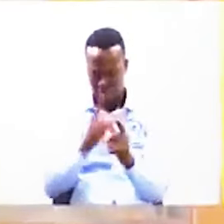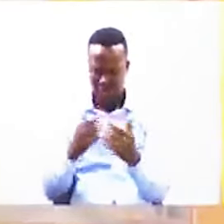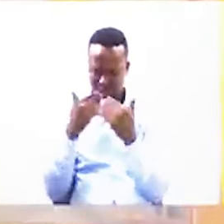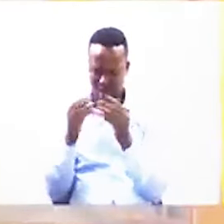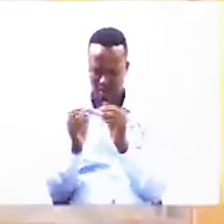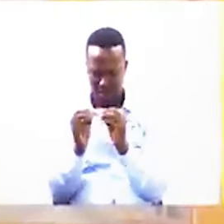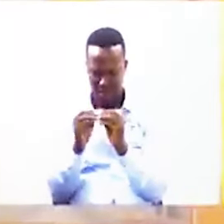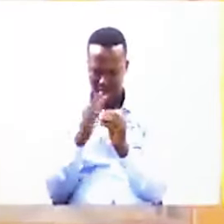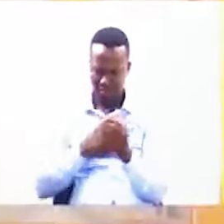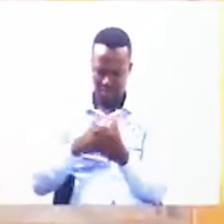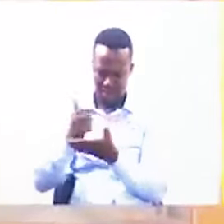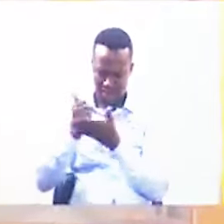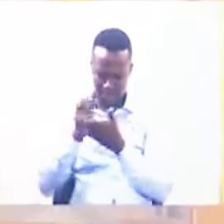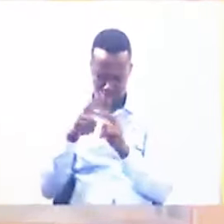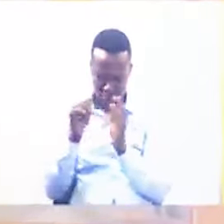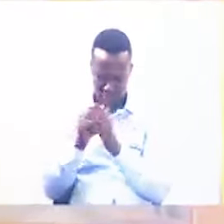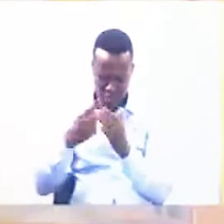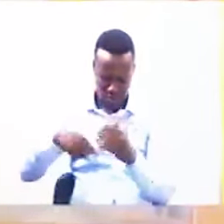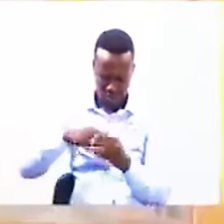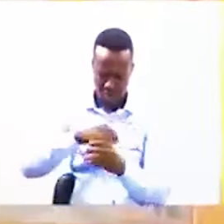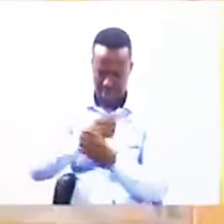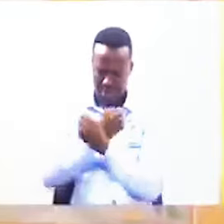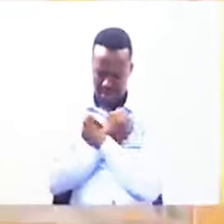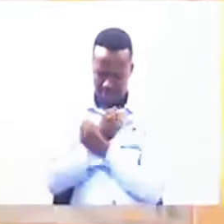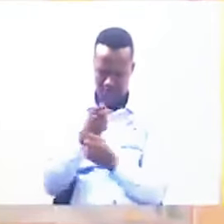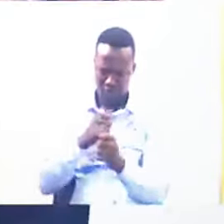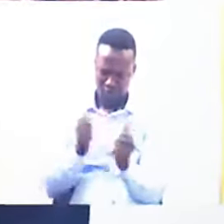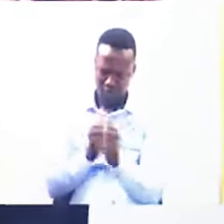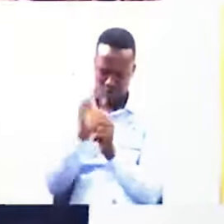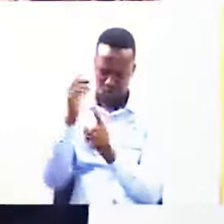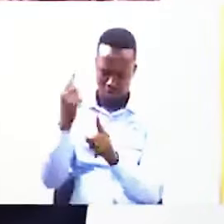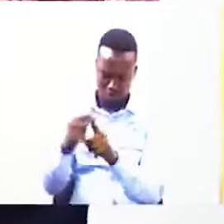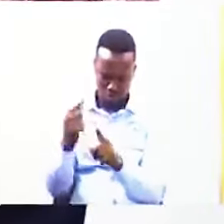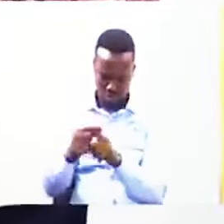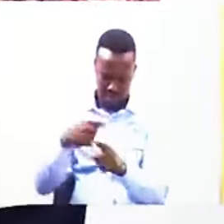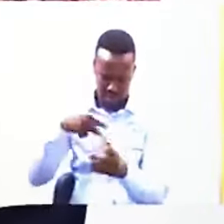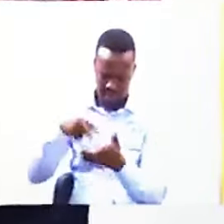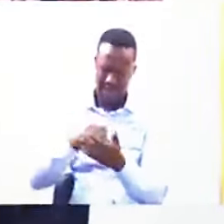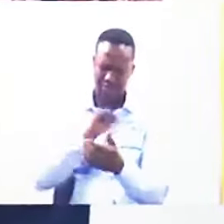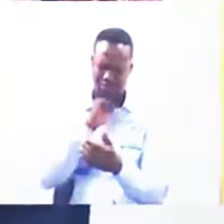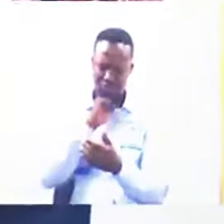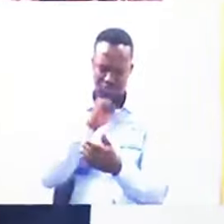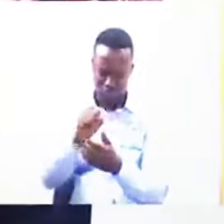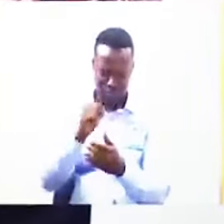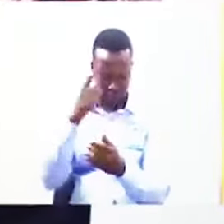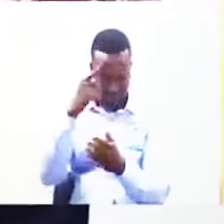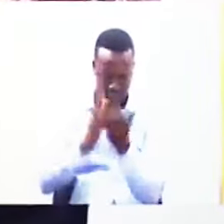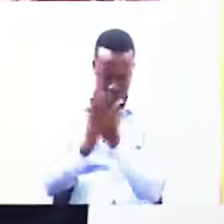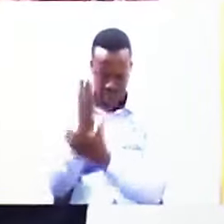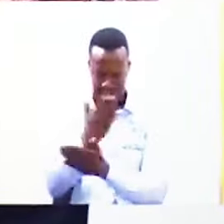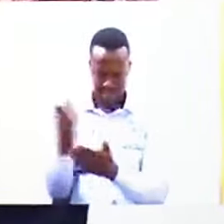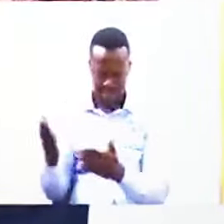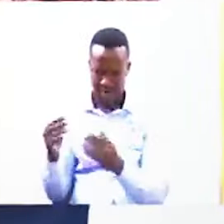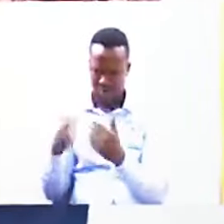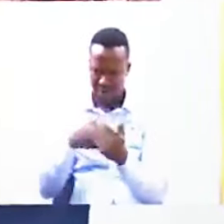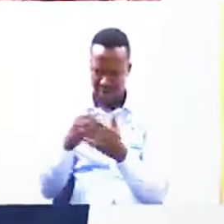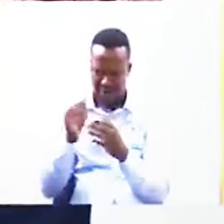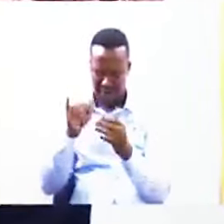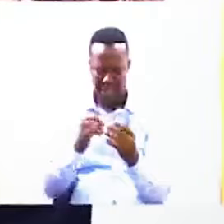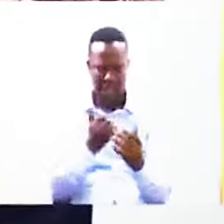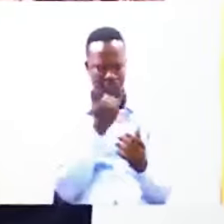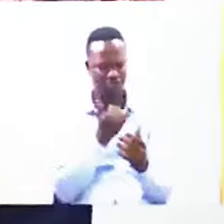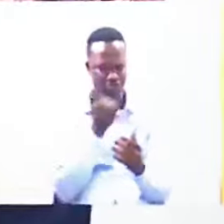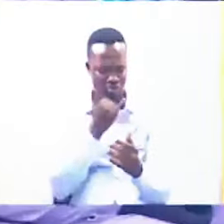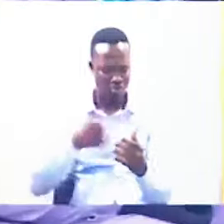Help us, O Lord. Let us love you. Let us be able to stand for what is right, Lord. Grant us the boldness and the